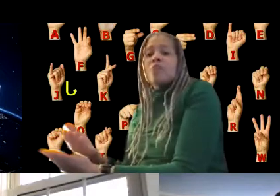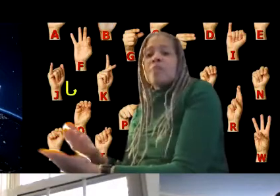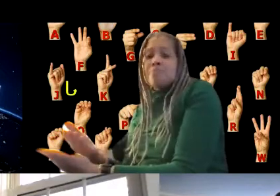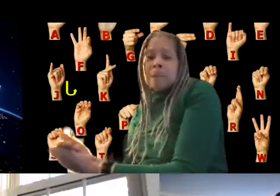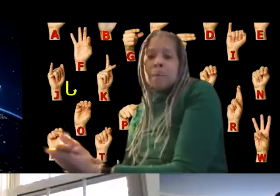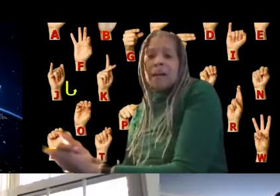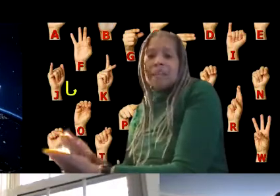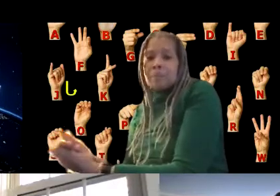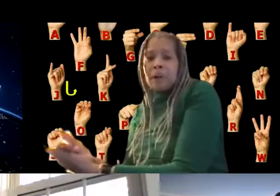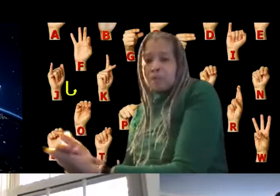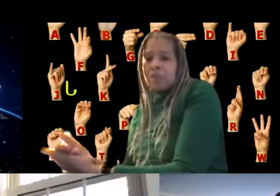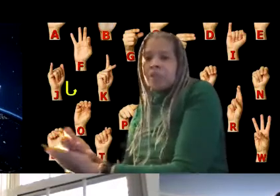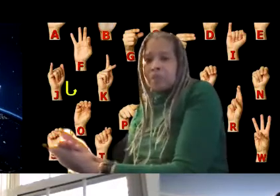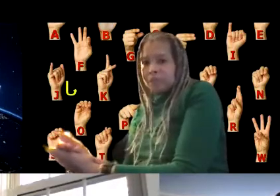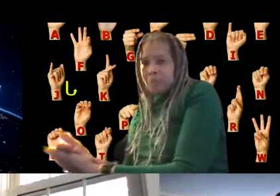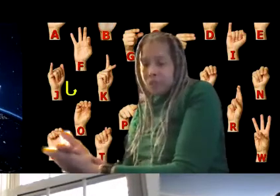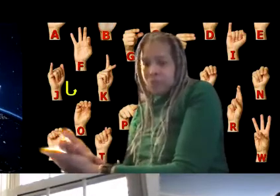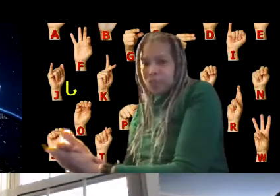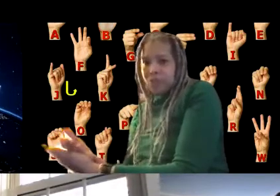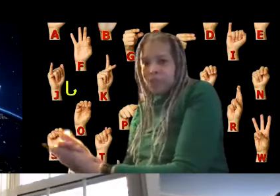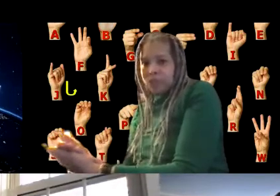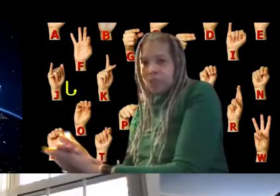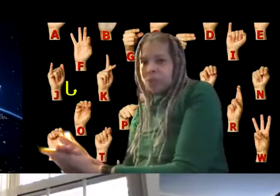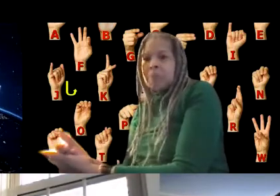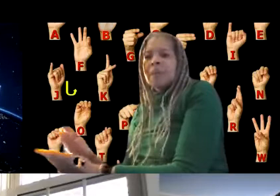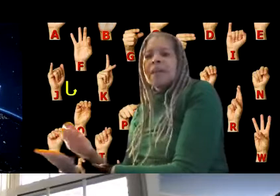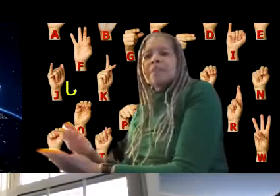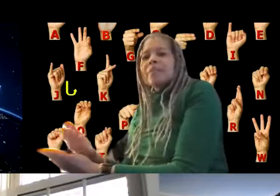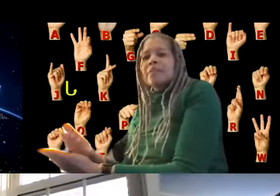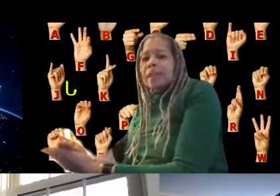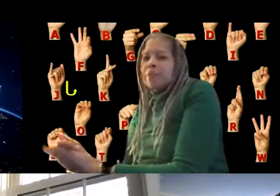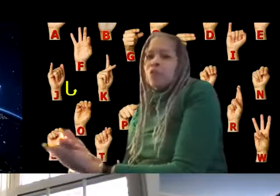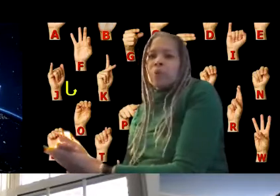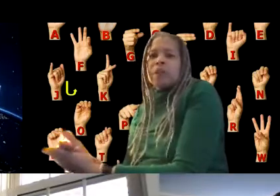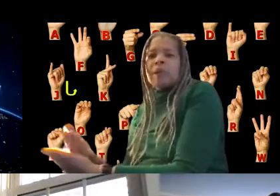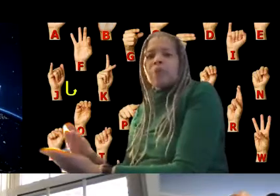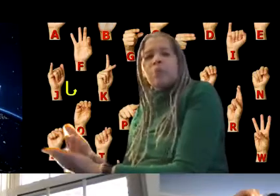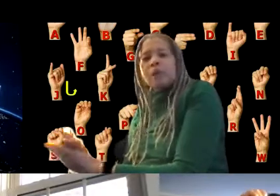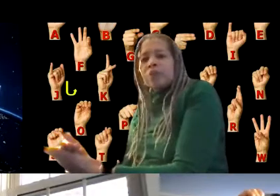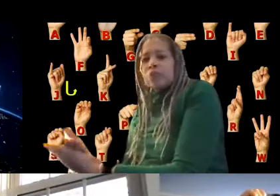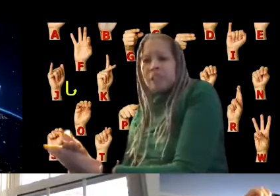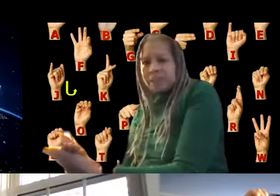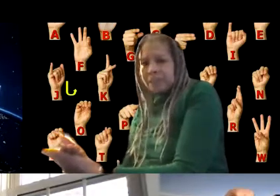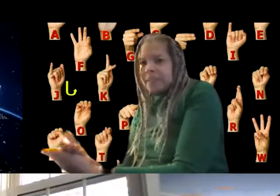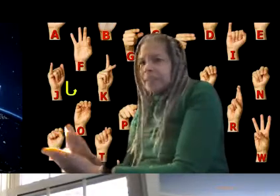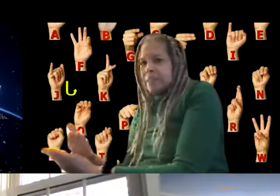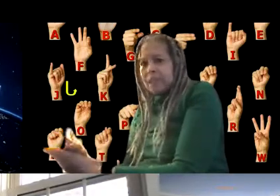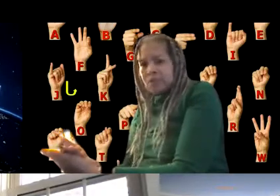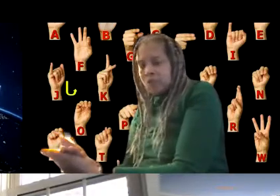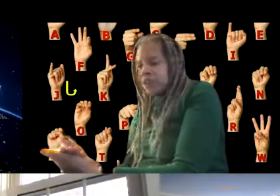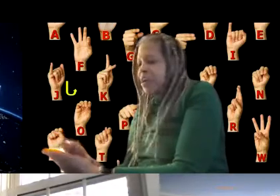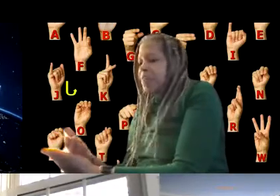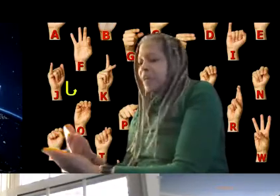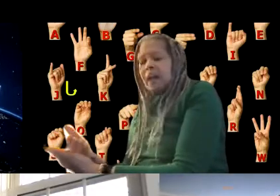take to minimize the possibility of girl children. It's the same story, no matter where you tell it. It's the